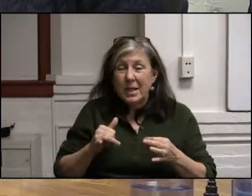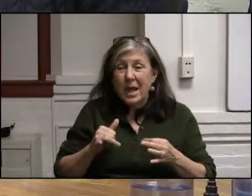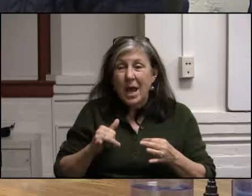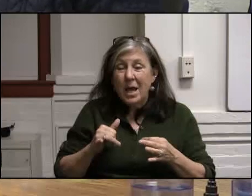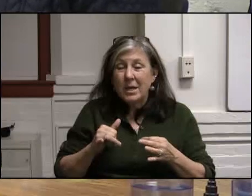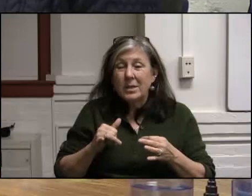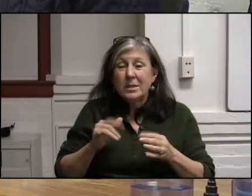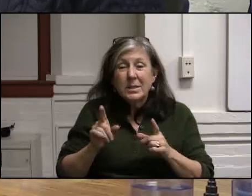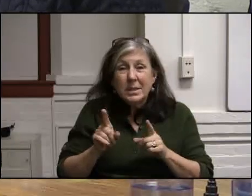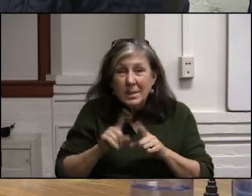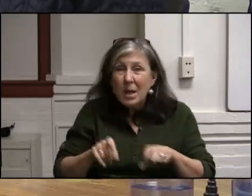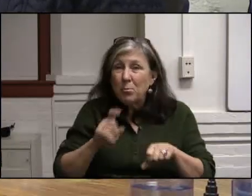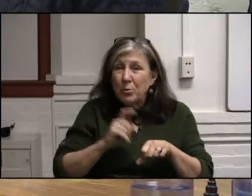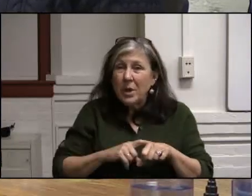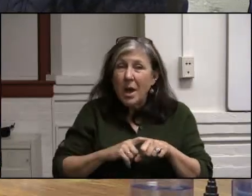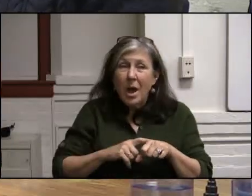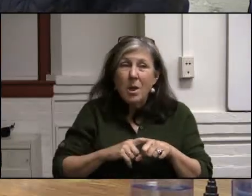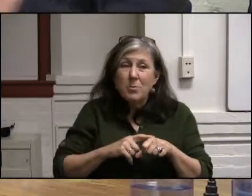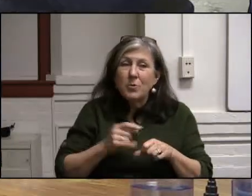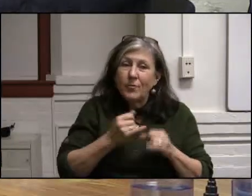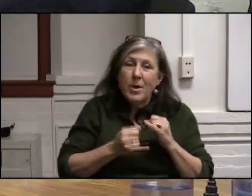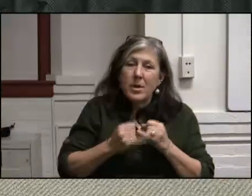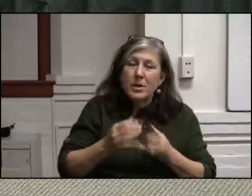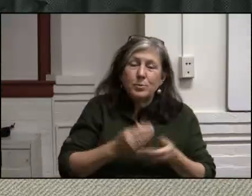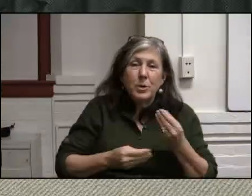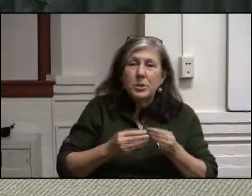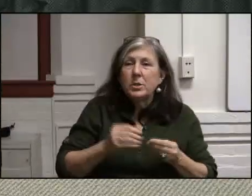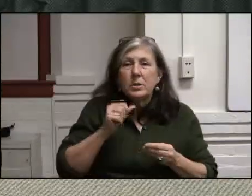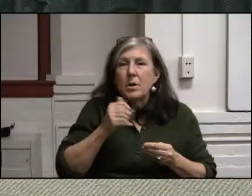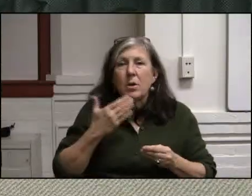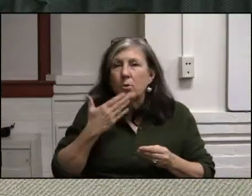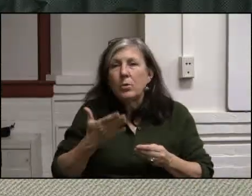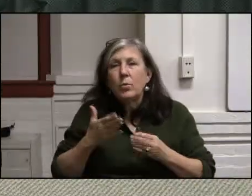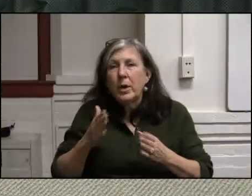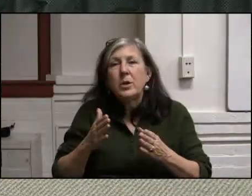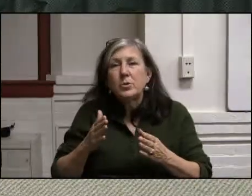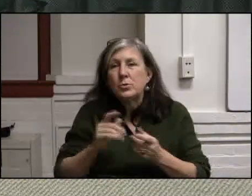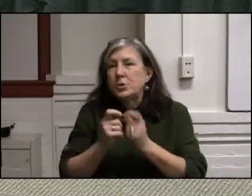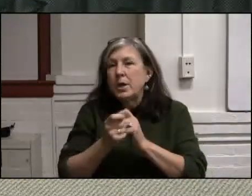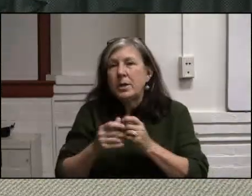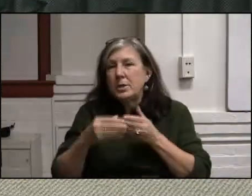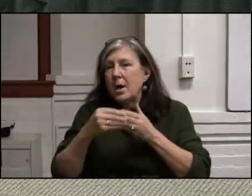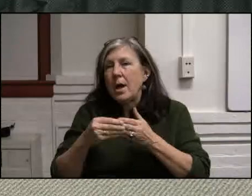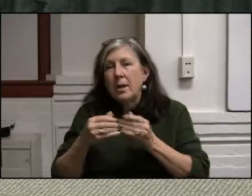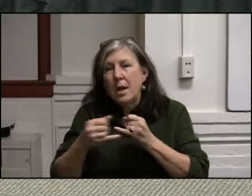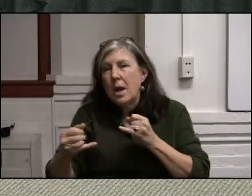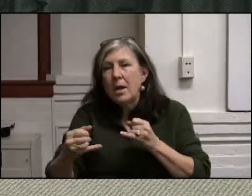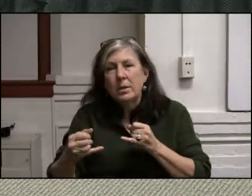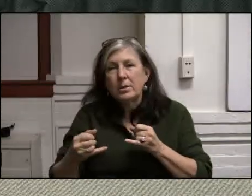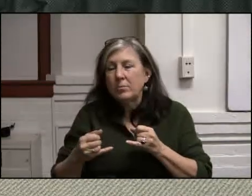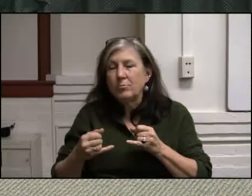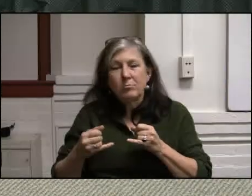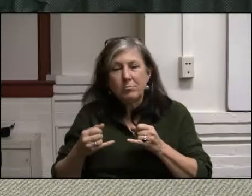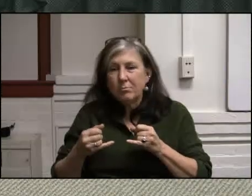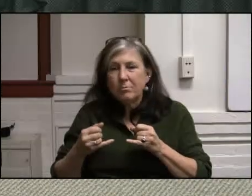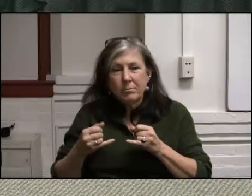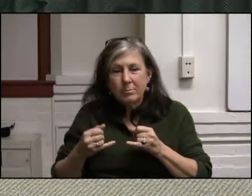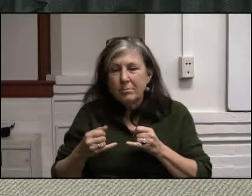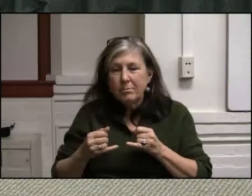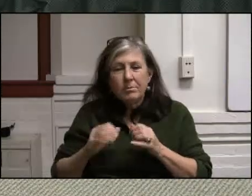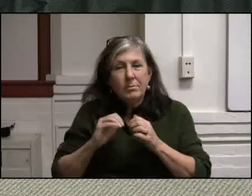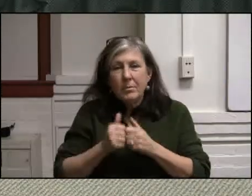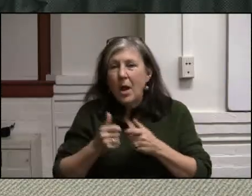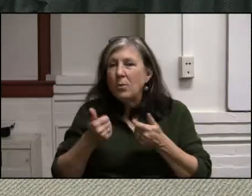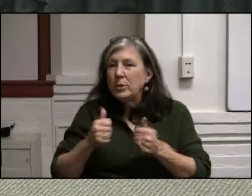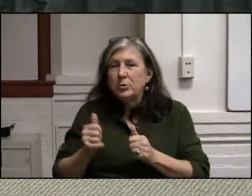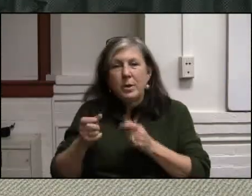is not the best way to change a guideline. That the guideline is long-term planning, best practice. How are we trying to manage town